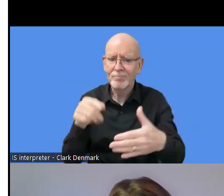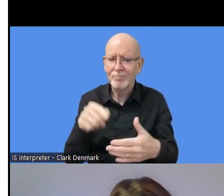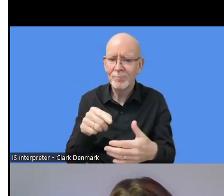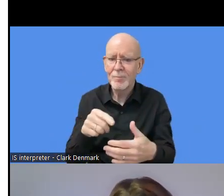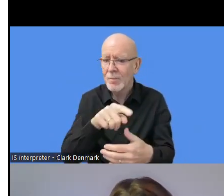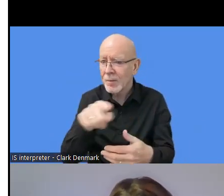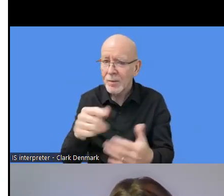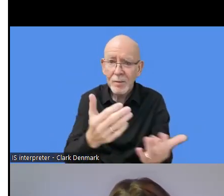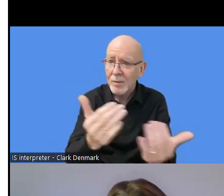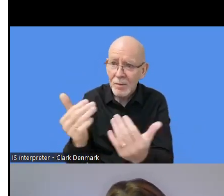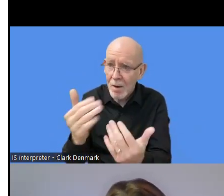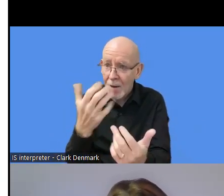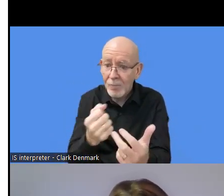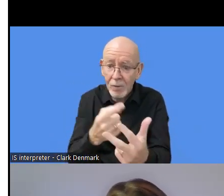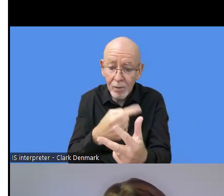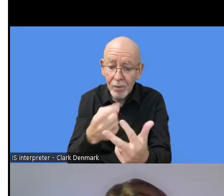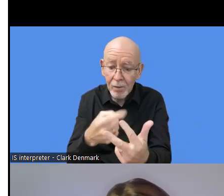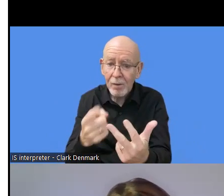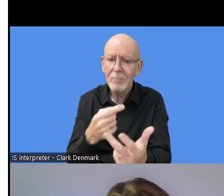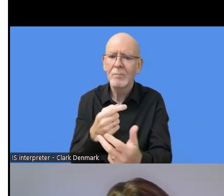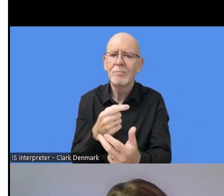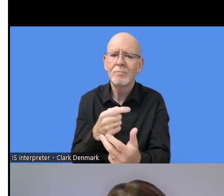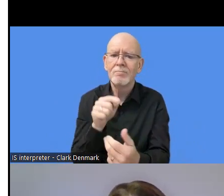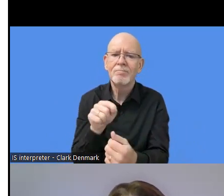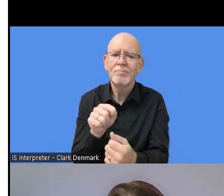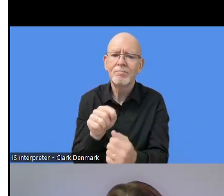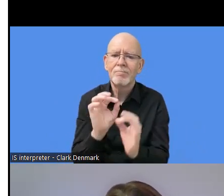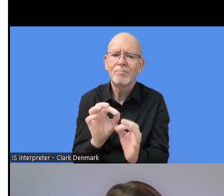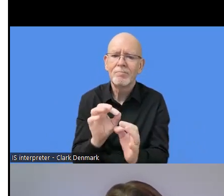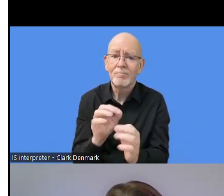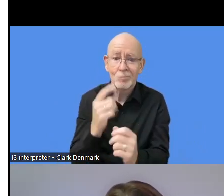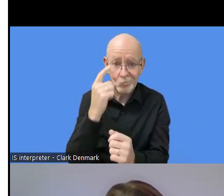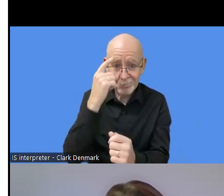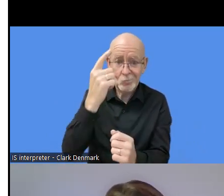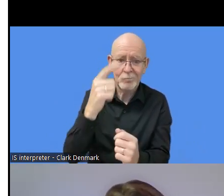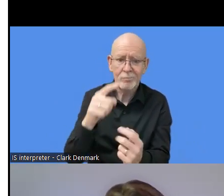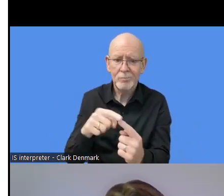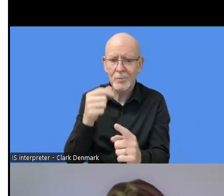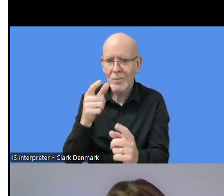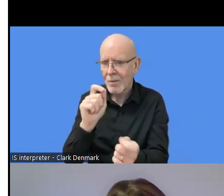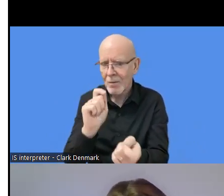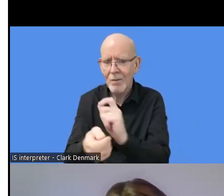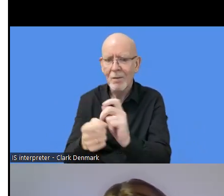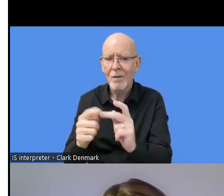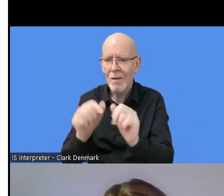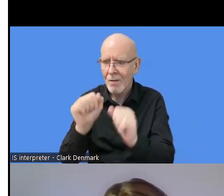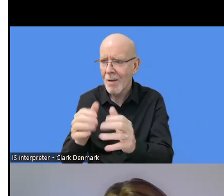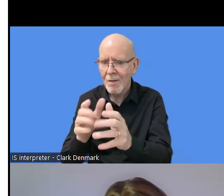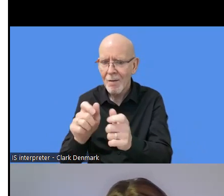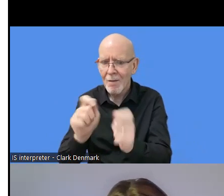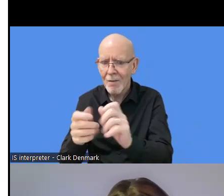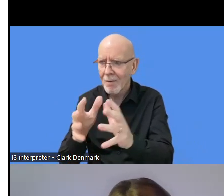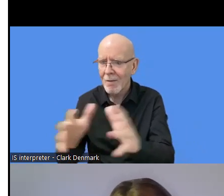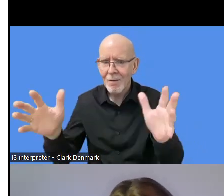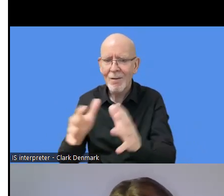Perhaps I elaborate a bit more specifically on innovation. Innovation is always seen in a geographical context,